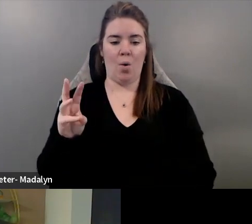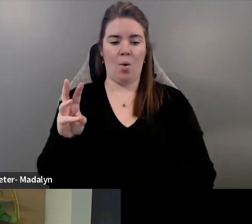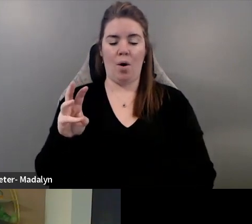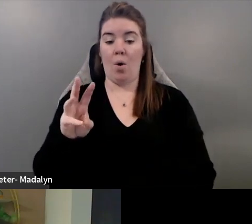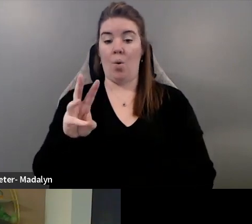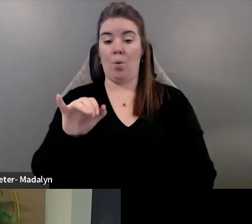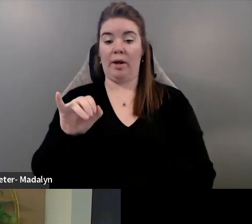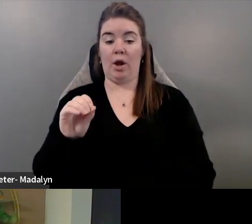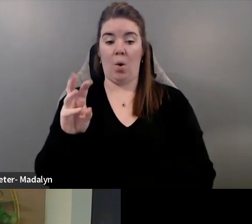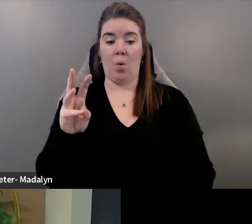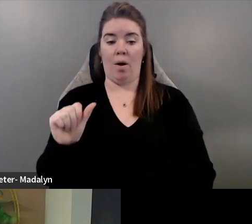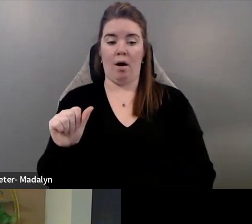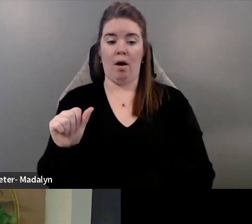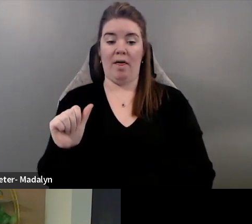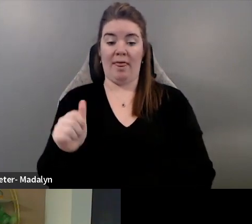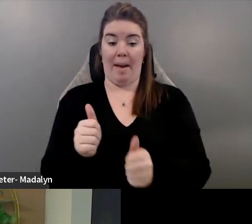2015.